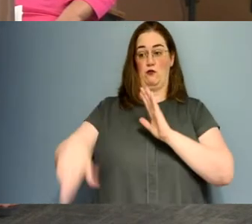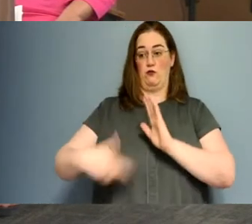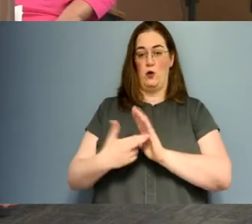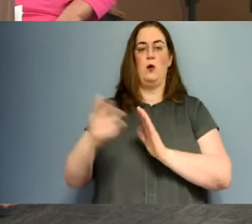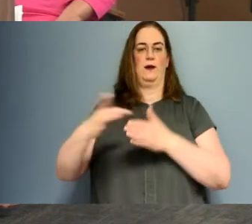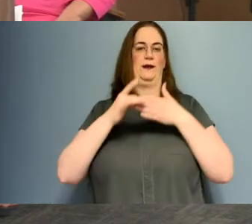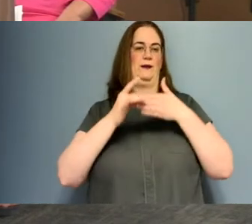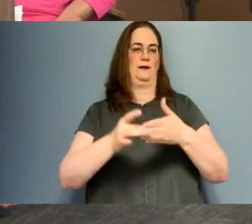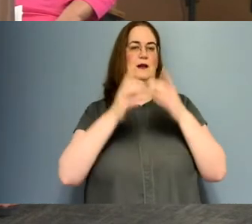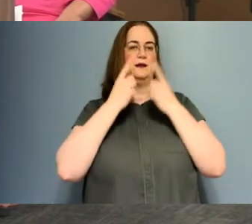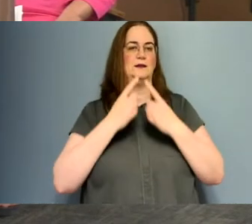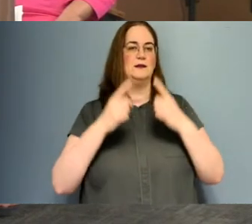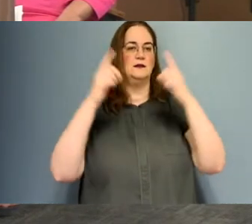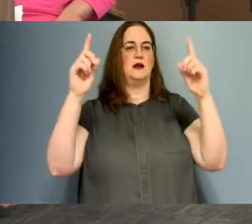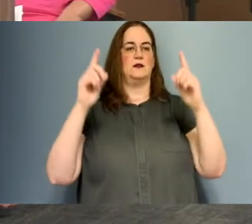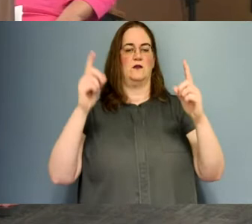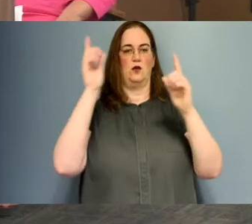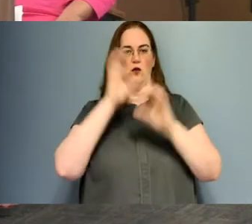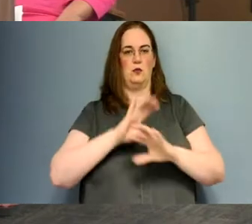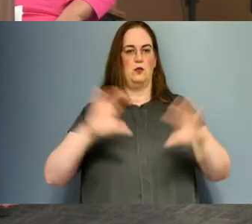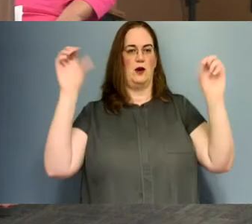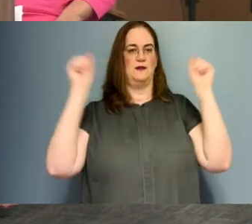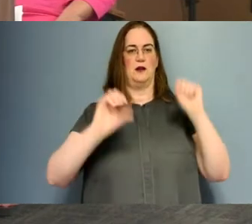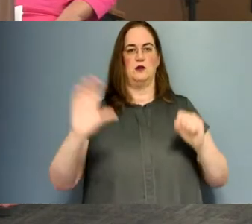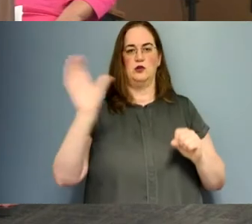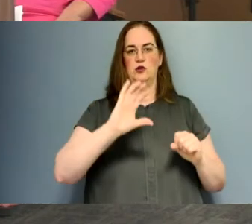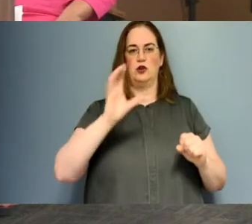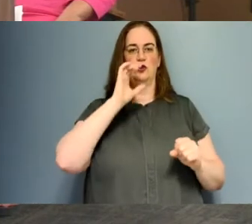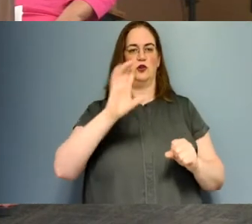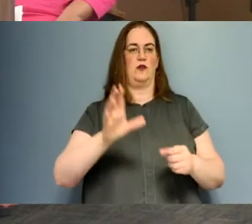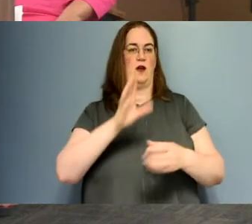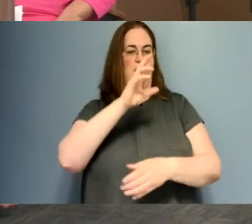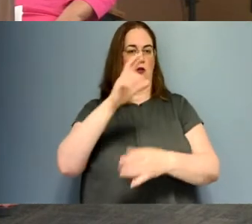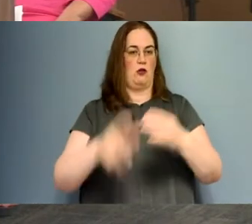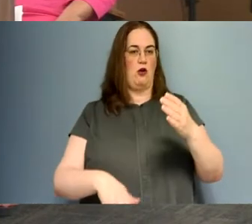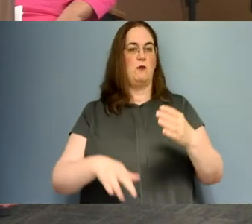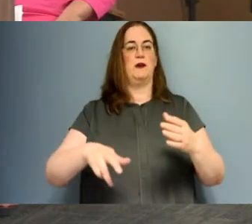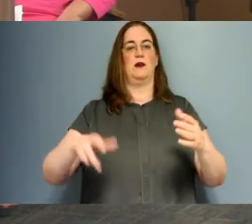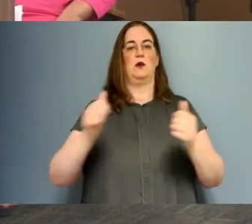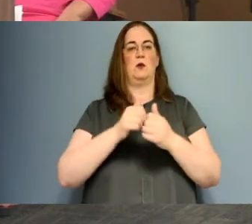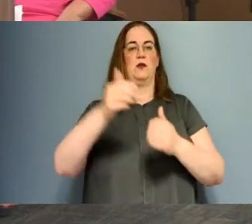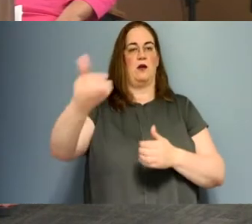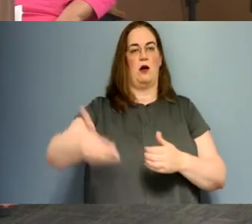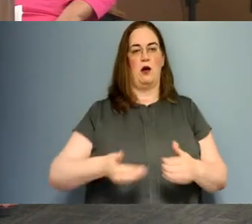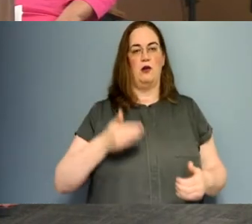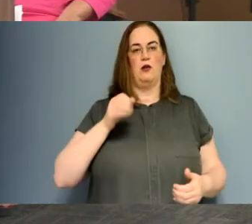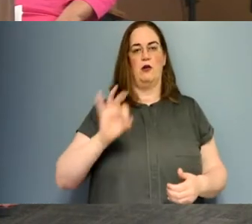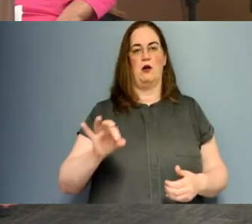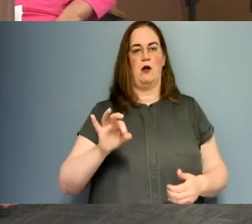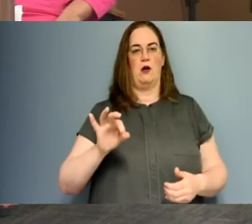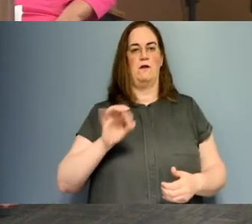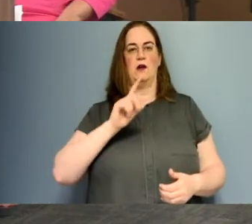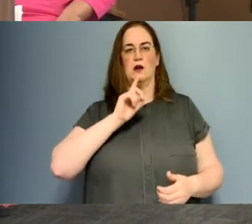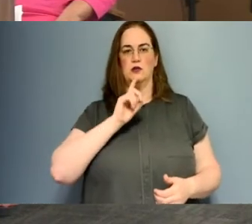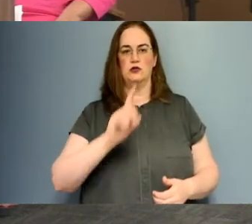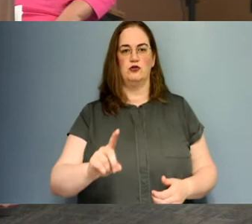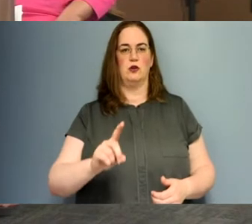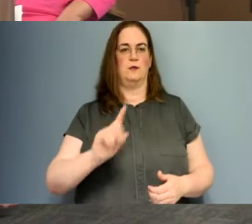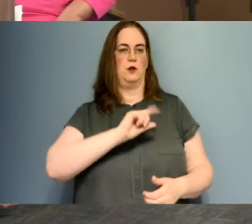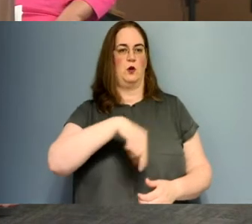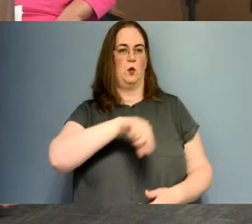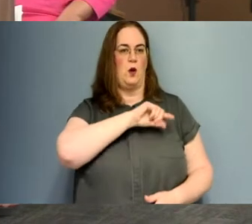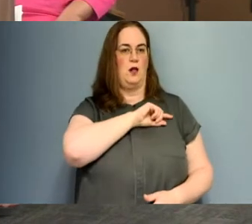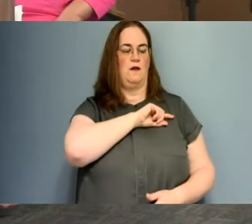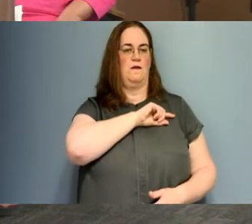a successful presidential search that culminated with the hiring of an extremely